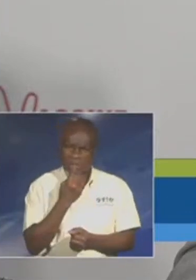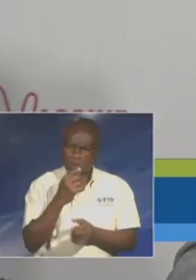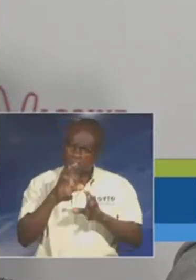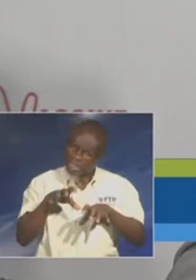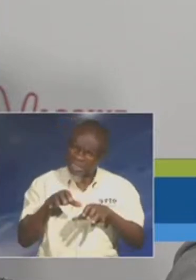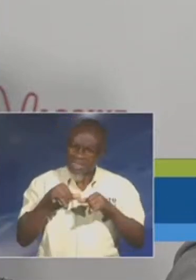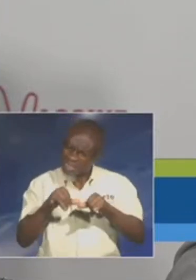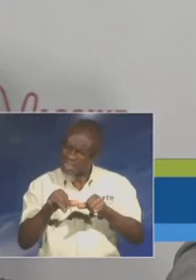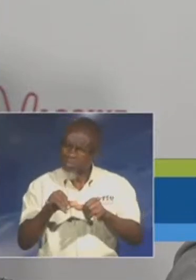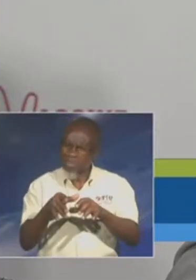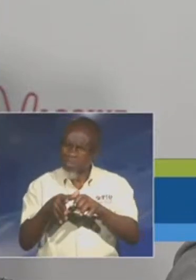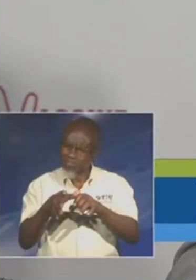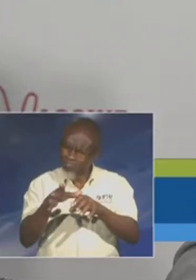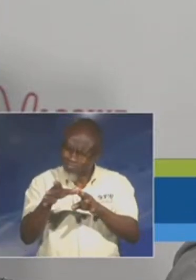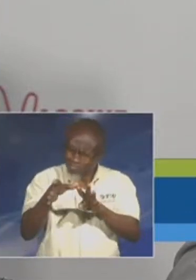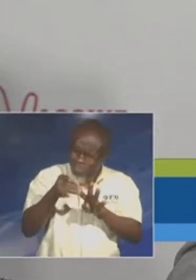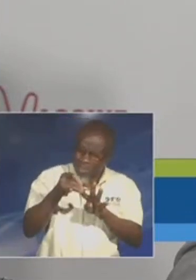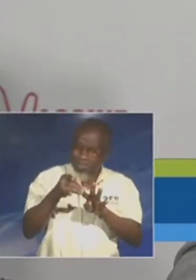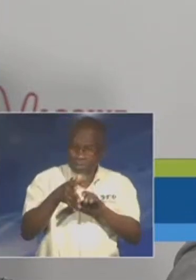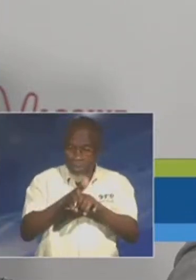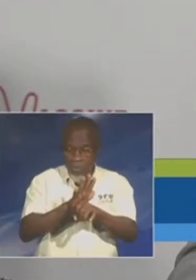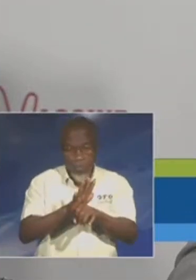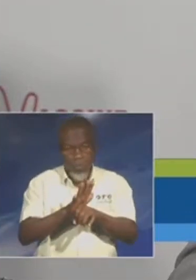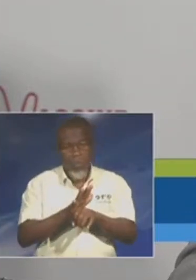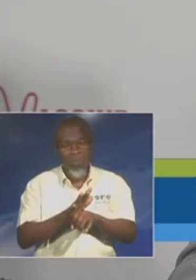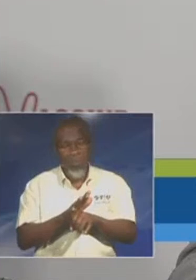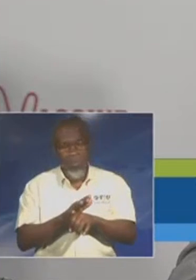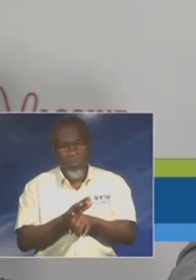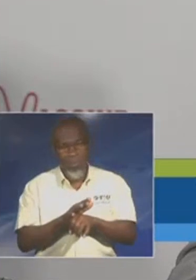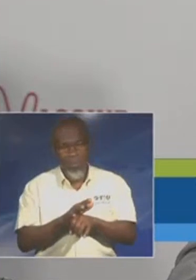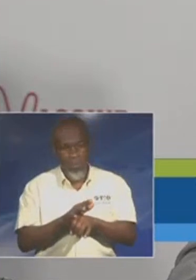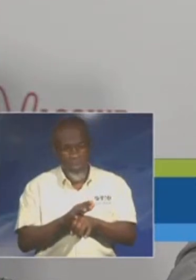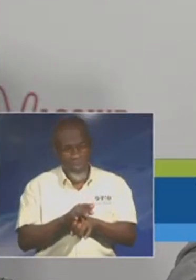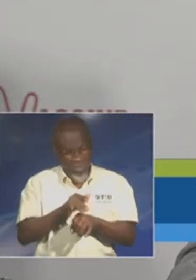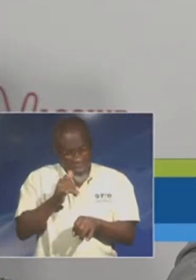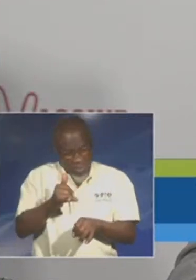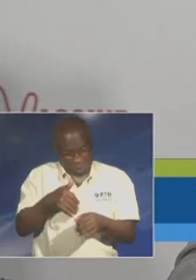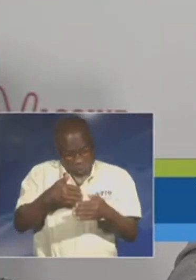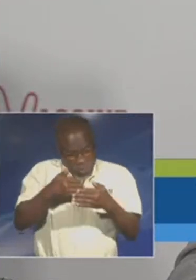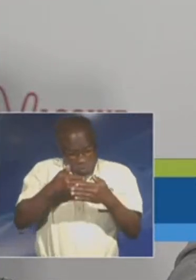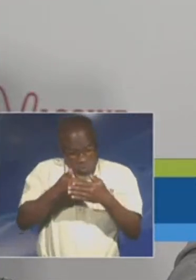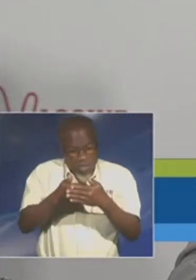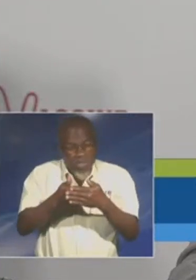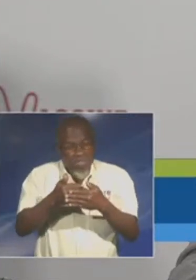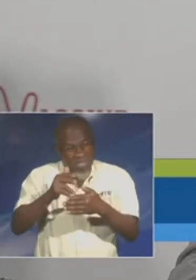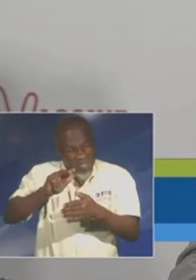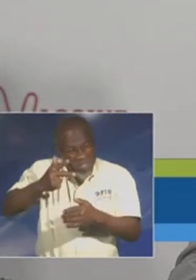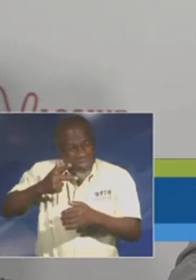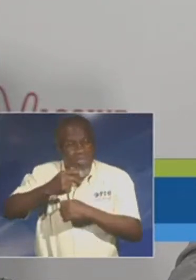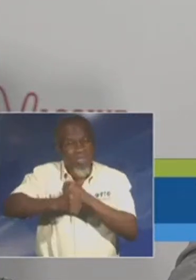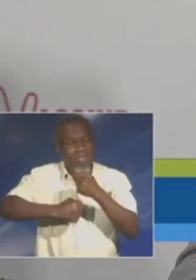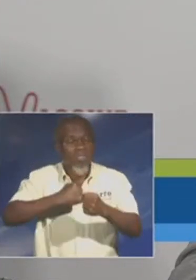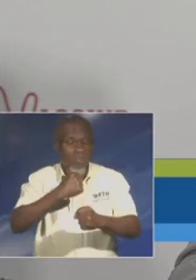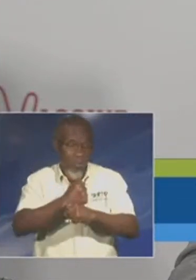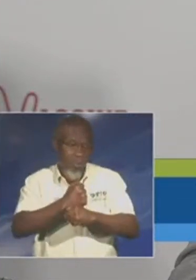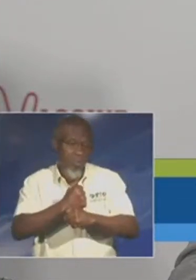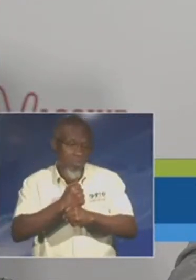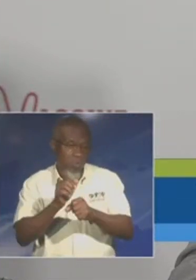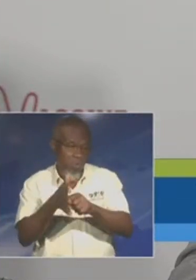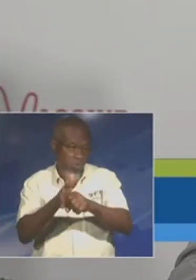still, even as we enter into the 3rd year of this pandemic? I distinctly